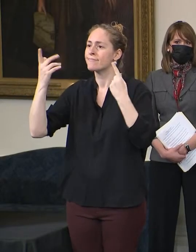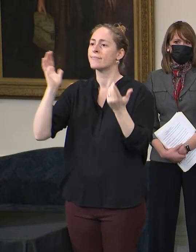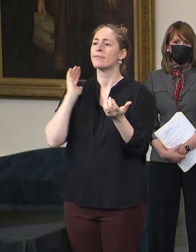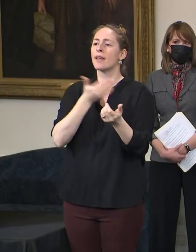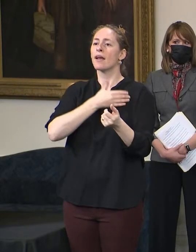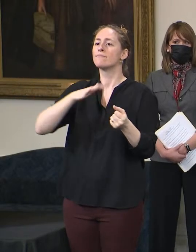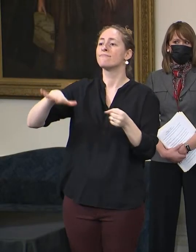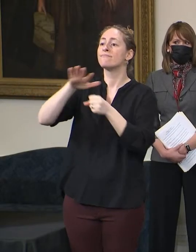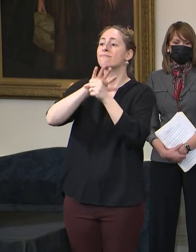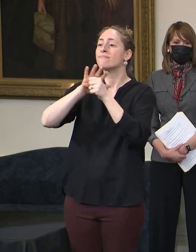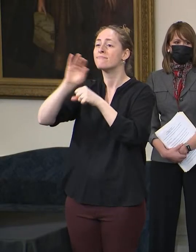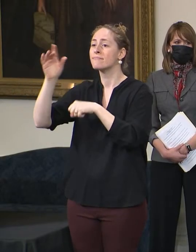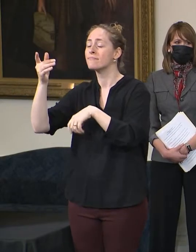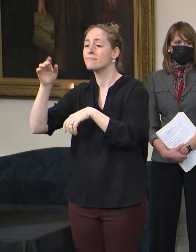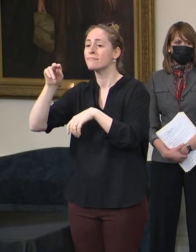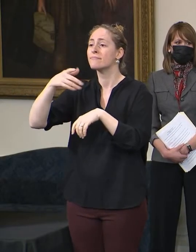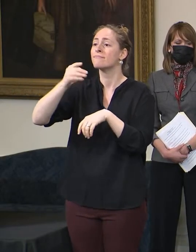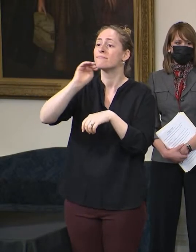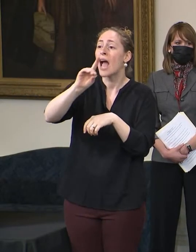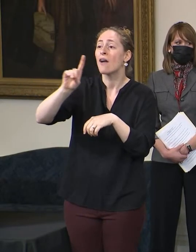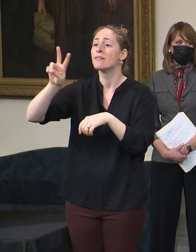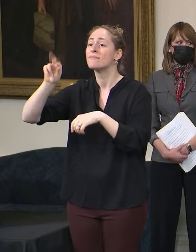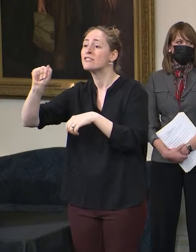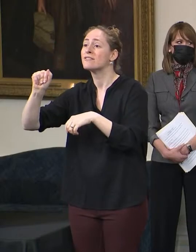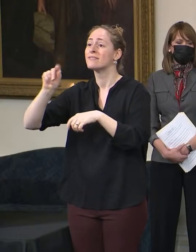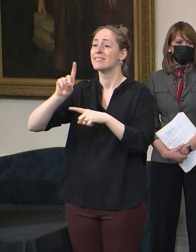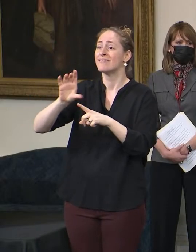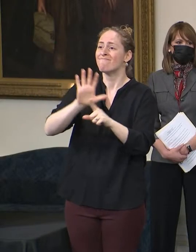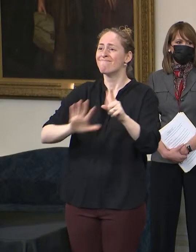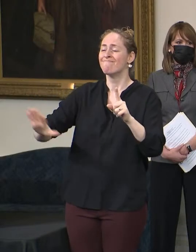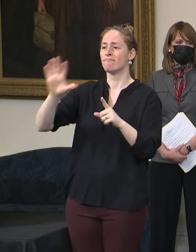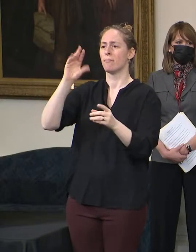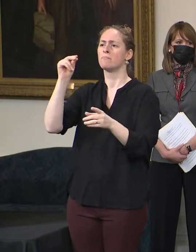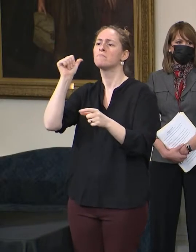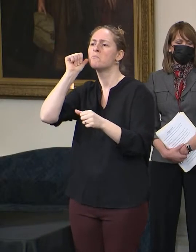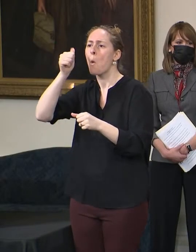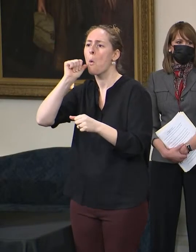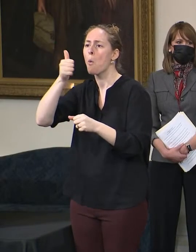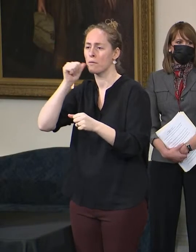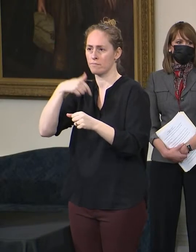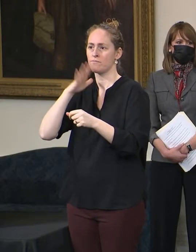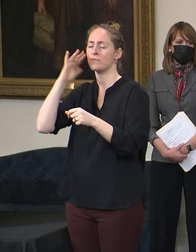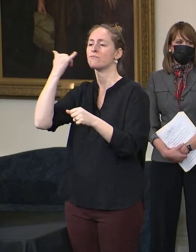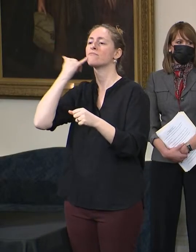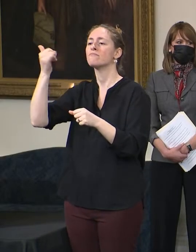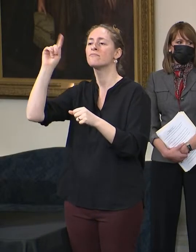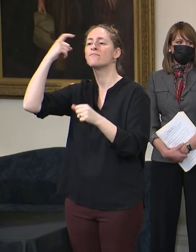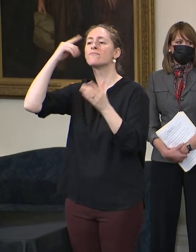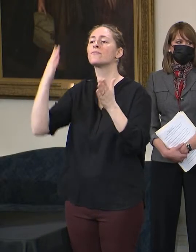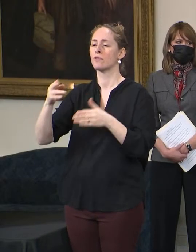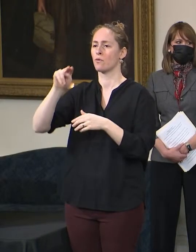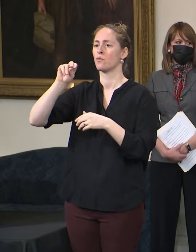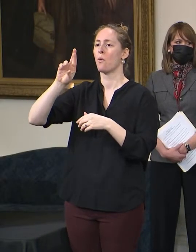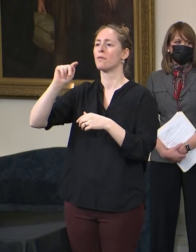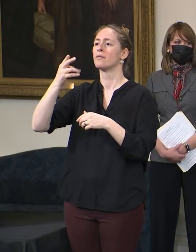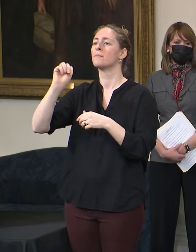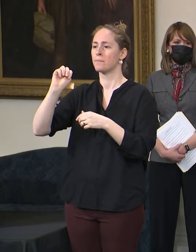and our neighbors. We have a call tomorrow with Governor Northam and Mayor Bowser to discuss some